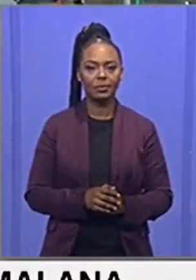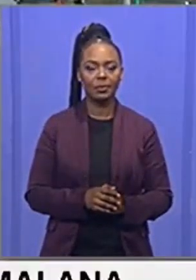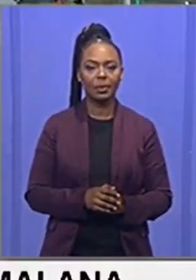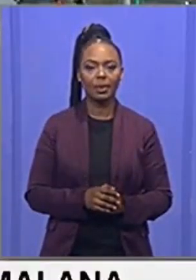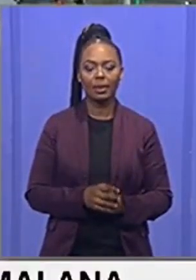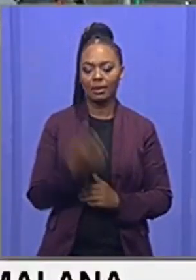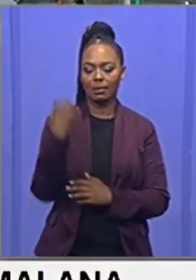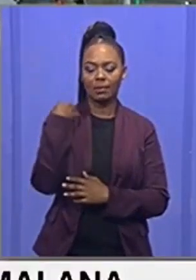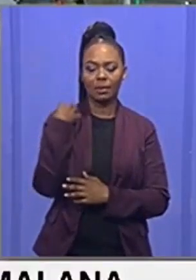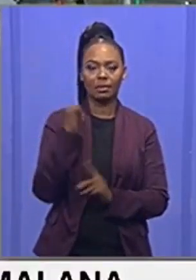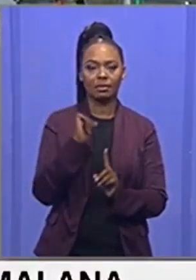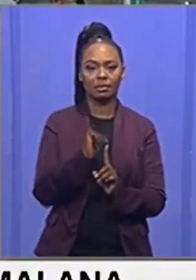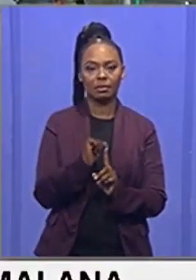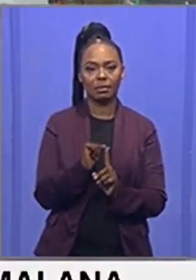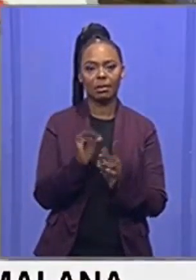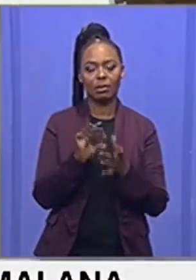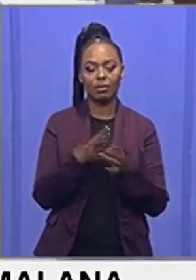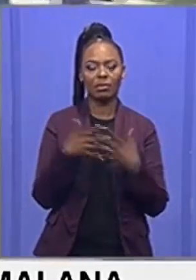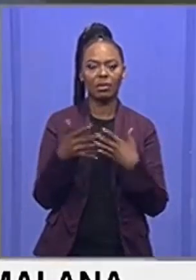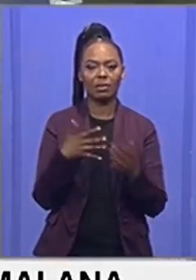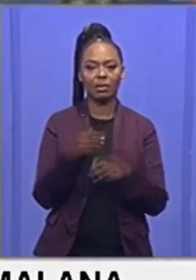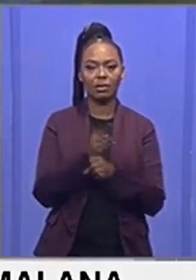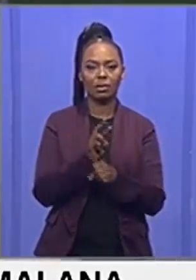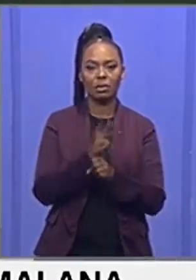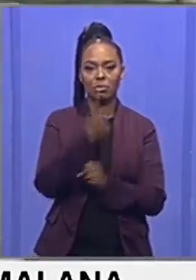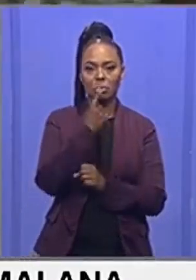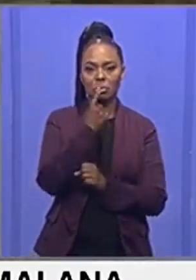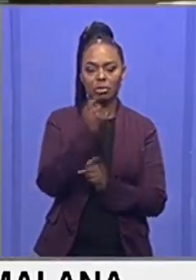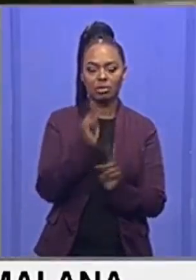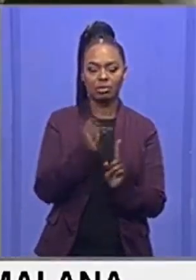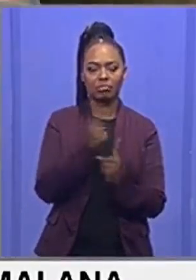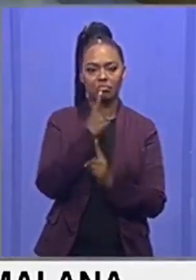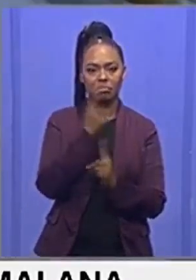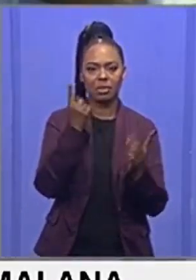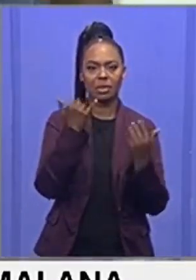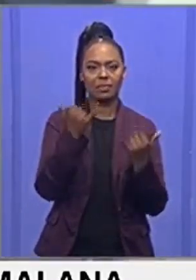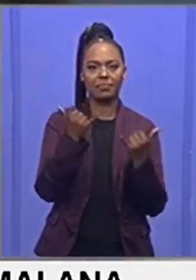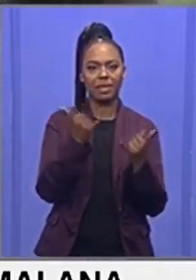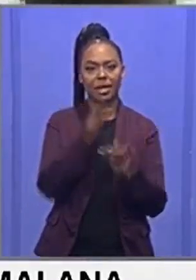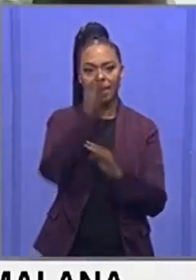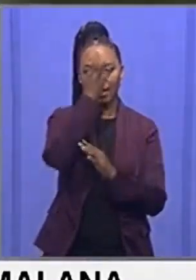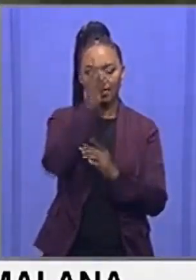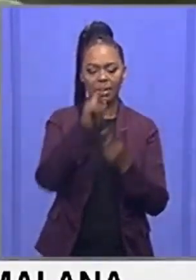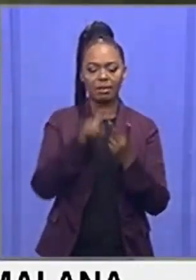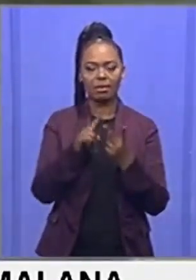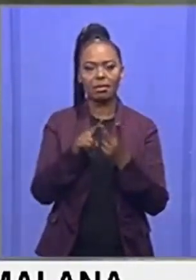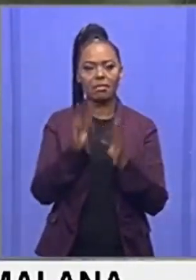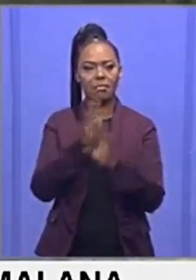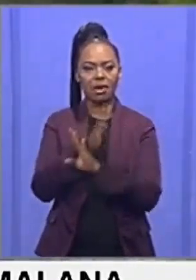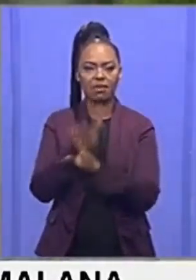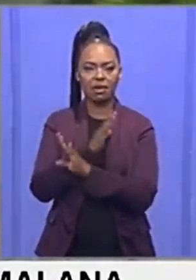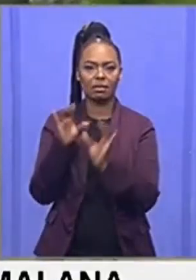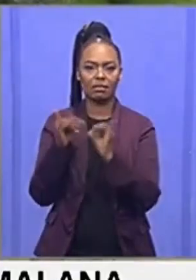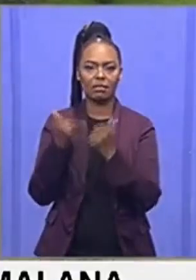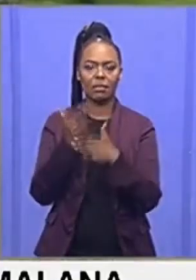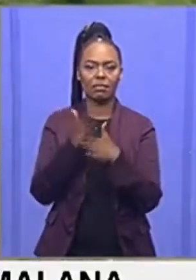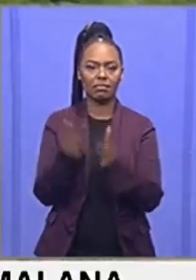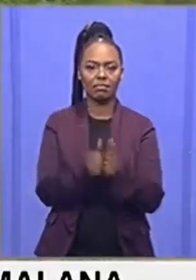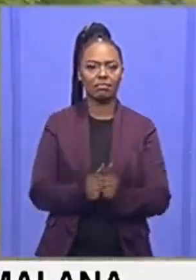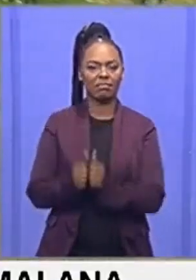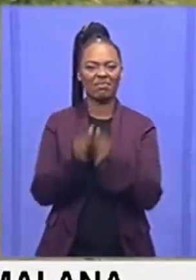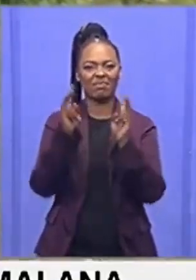Tona ya merero ya lefapha la tsa selegae Ngaka Aaron Motsoaledi o itsisitse ka ga tshwaragano ya puso le lephata la poraefete ya go tlhabolola